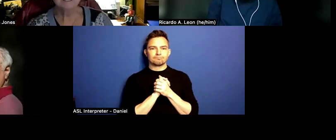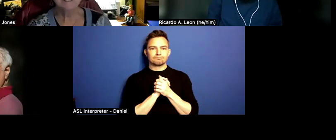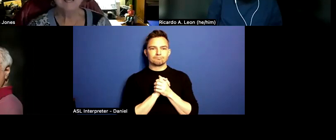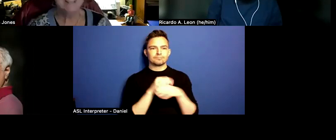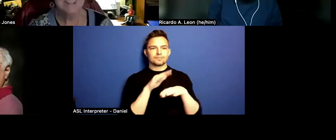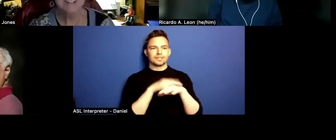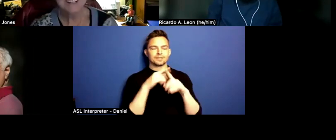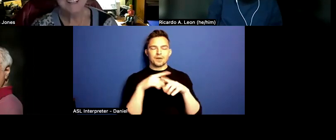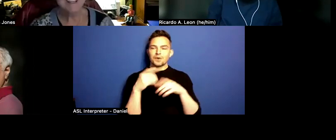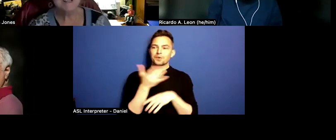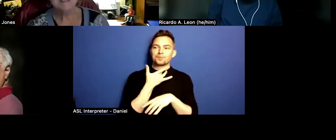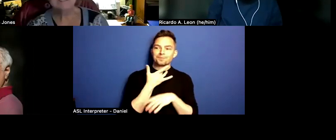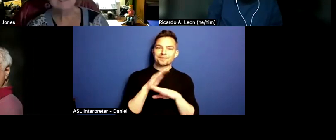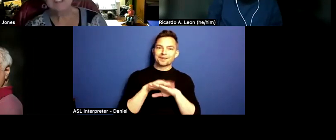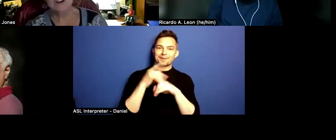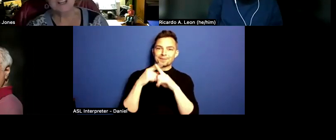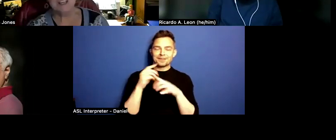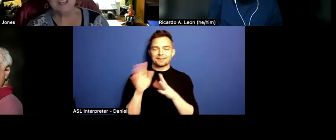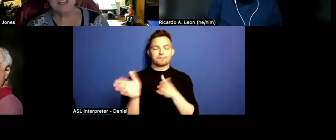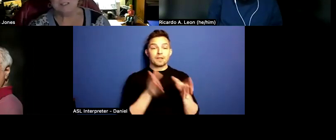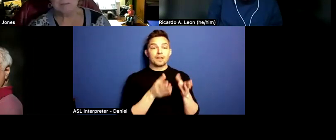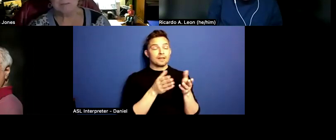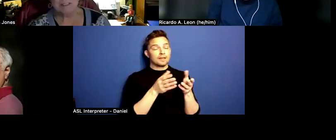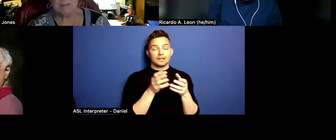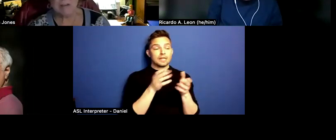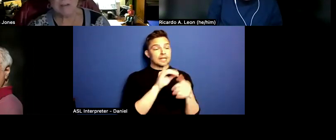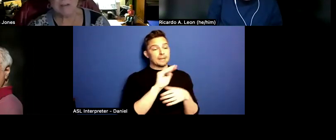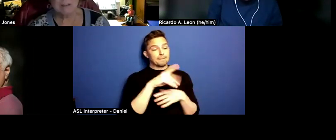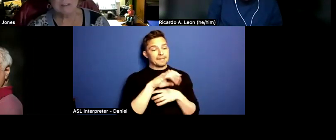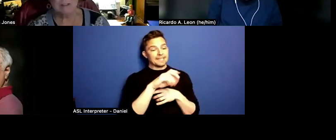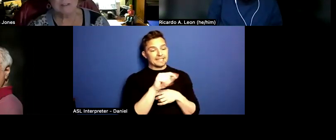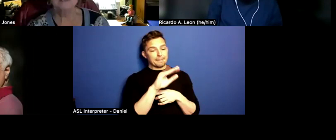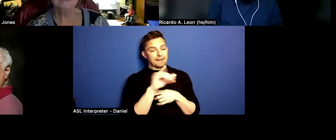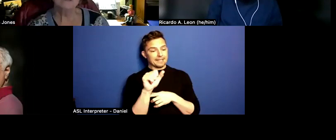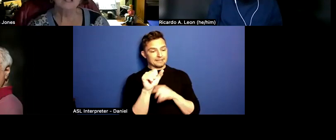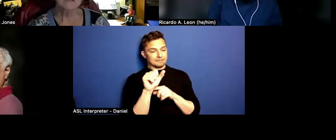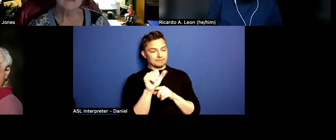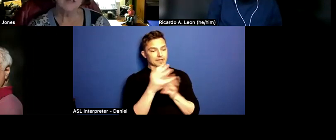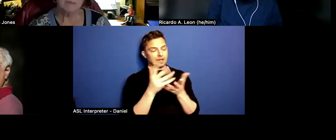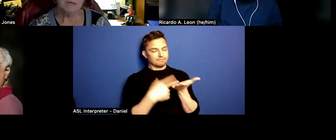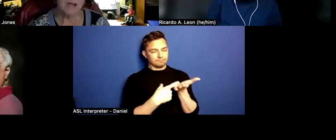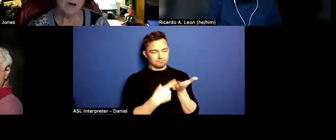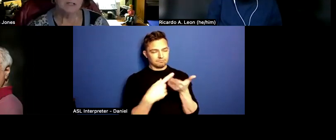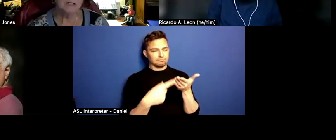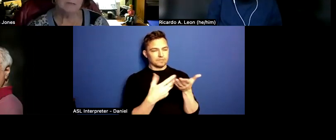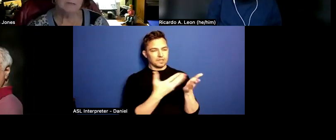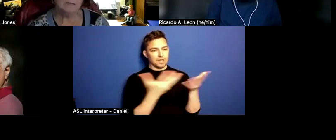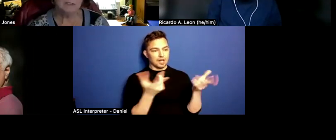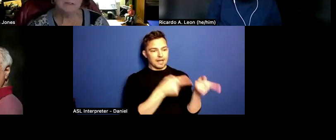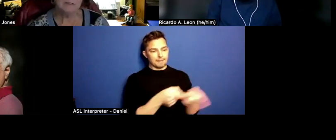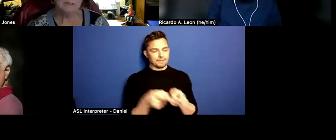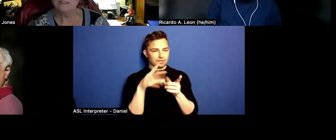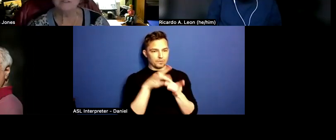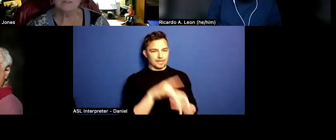Sorry, I wasn't. I know. Yeah. So, implicit bias, obviously a lot of discussion, a lot of happening now